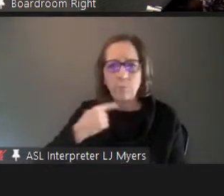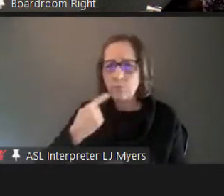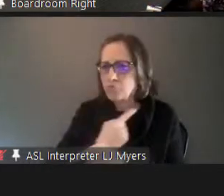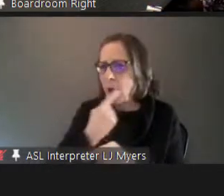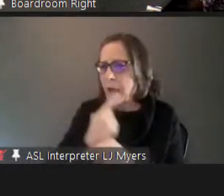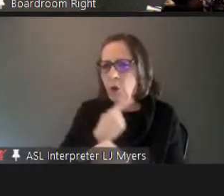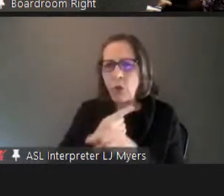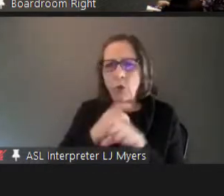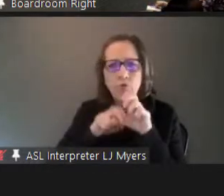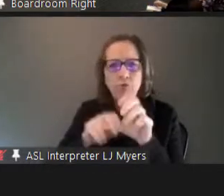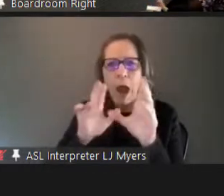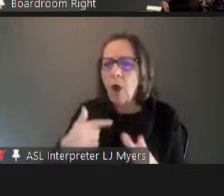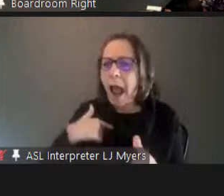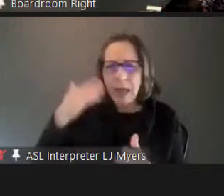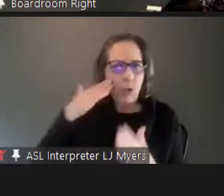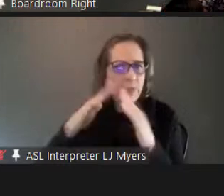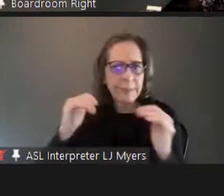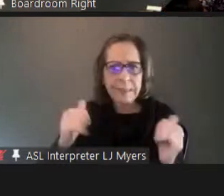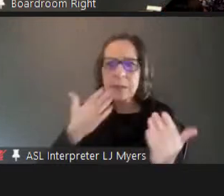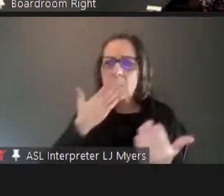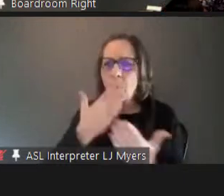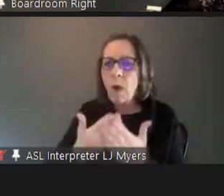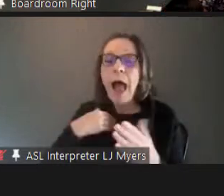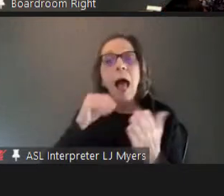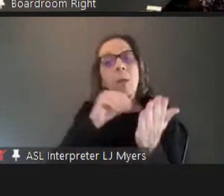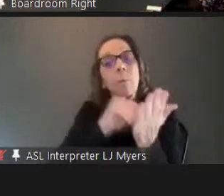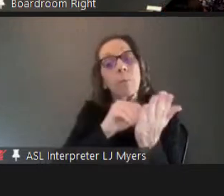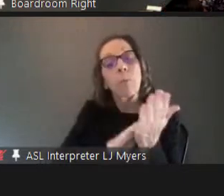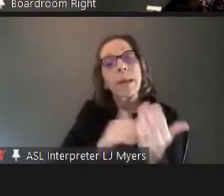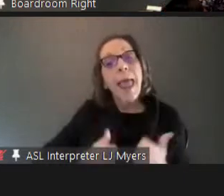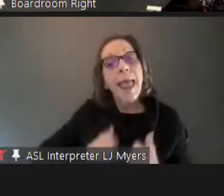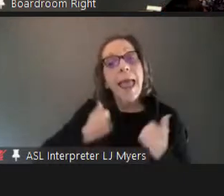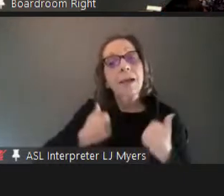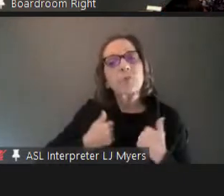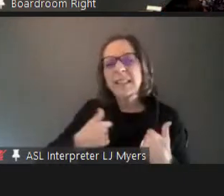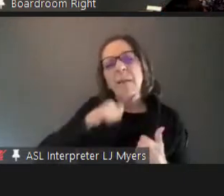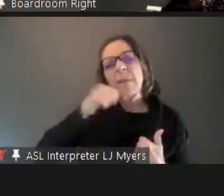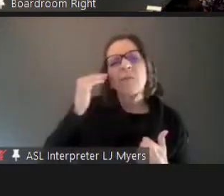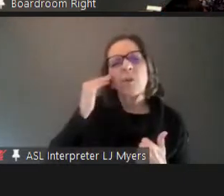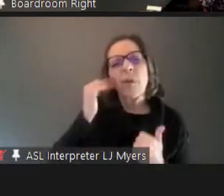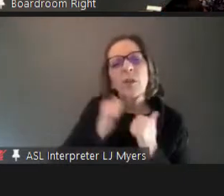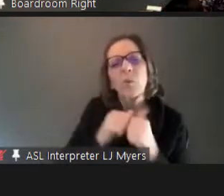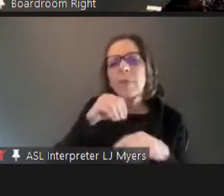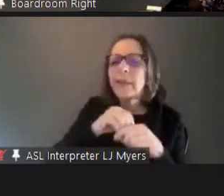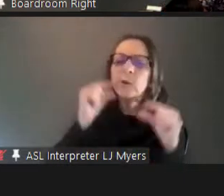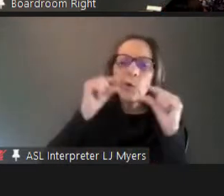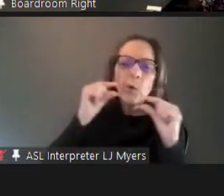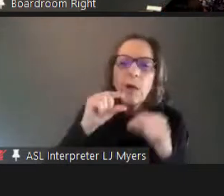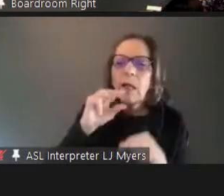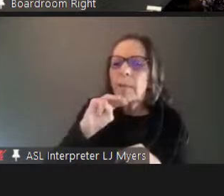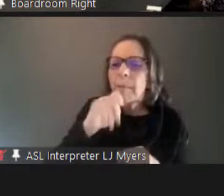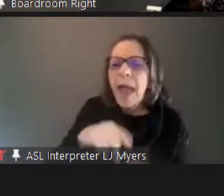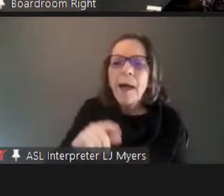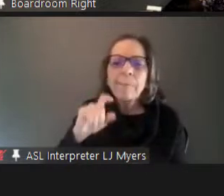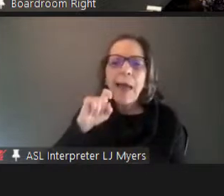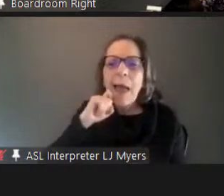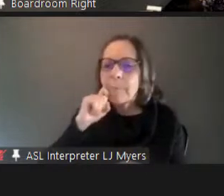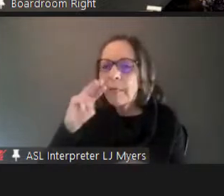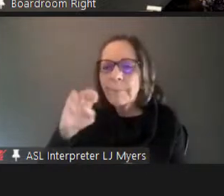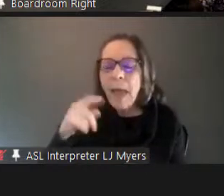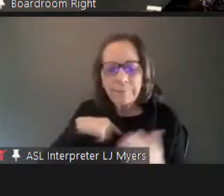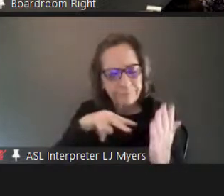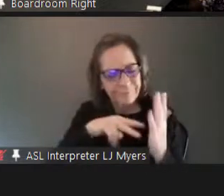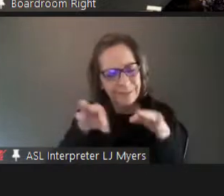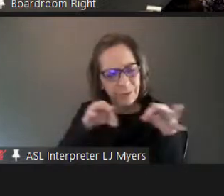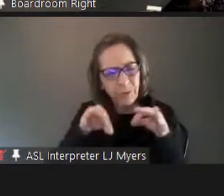I know the system pretty well. I'll put an address that I'm not as familiar with in Google Maps or Apple Maps or whatever it is. And I'll look at the instructions and I'm